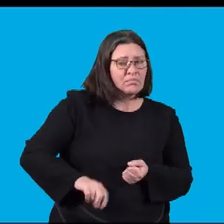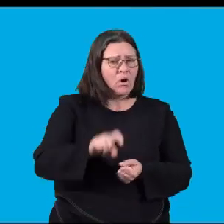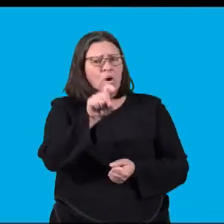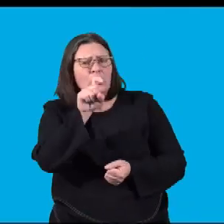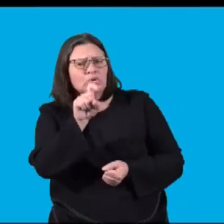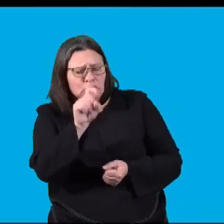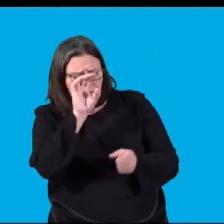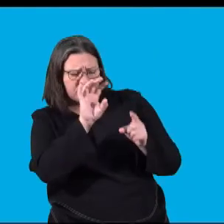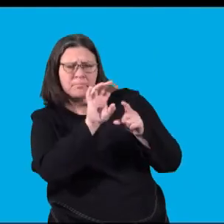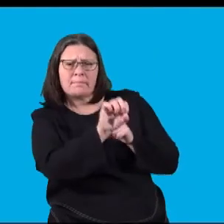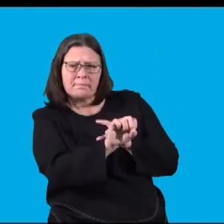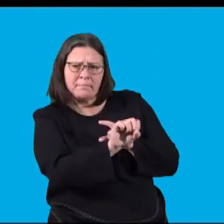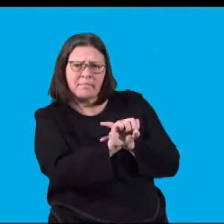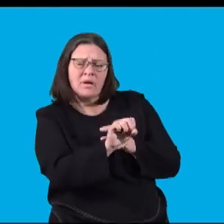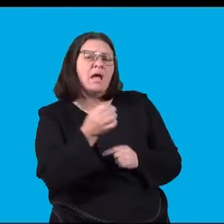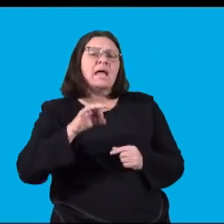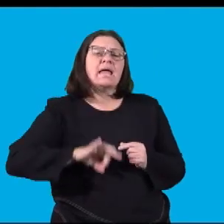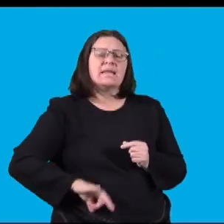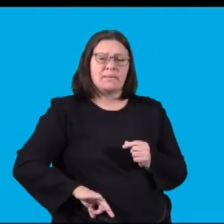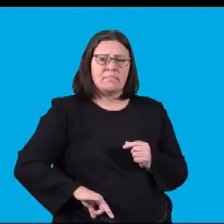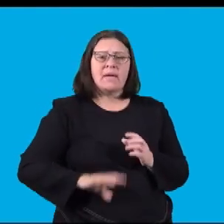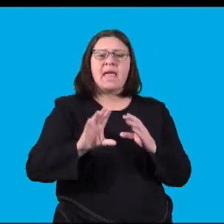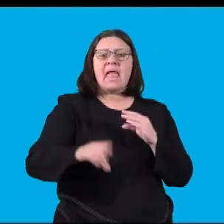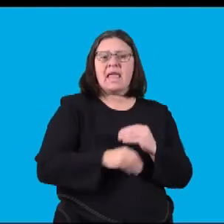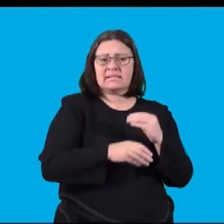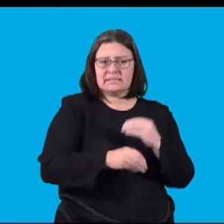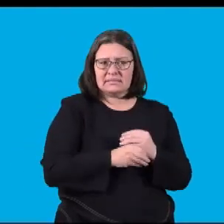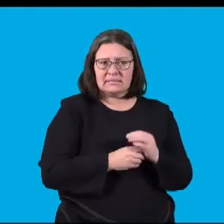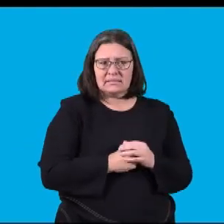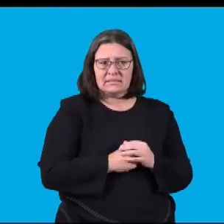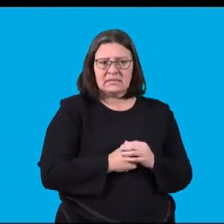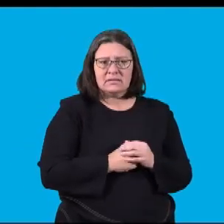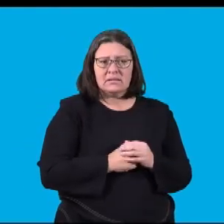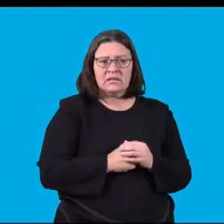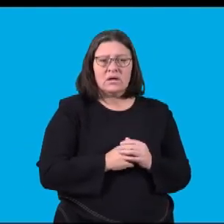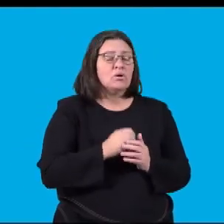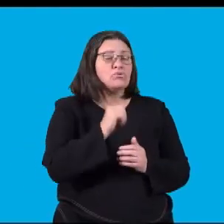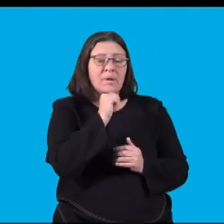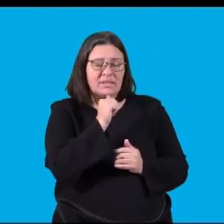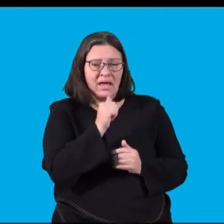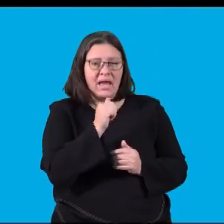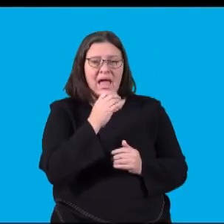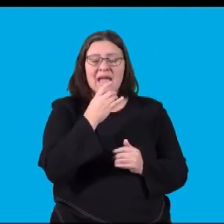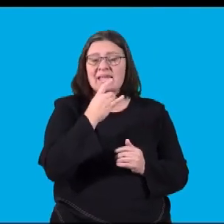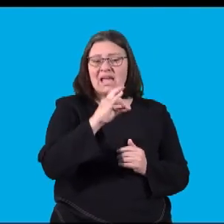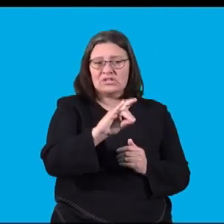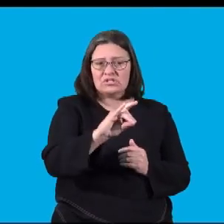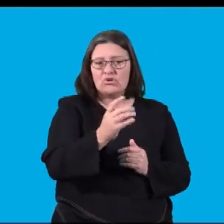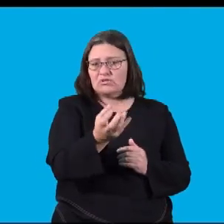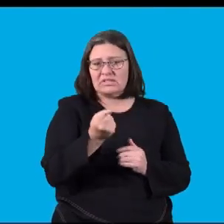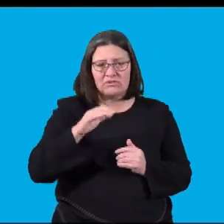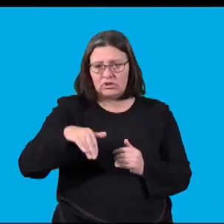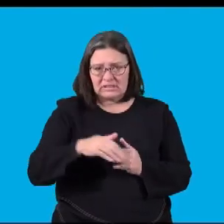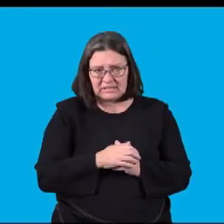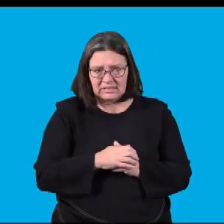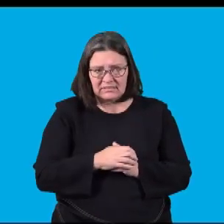income, you should be able to recognize when income is earned, even though cash has not yet